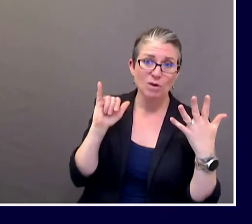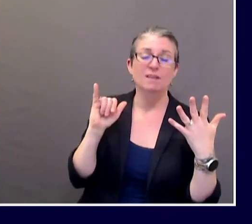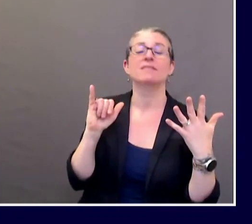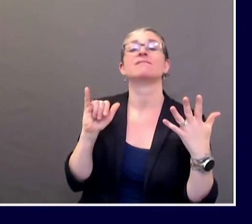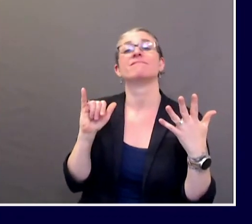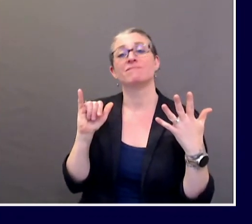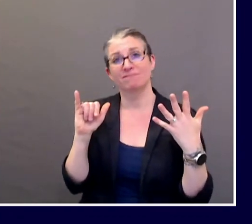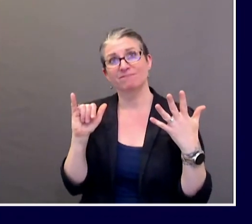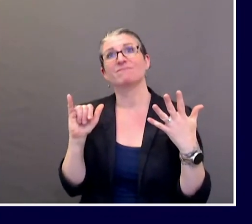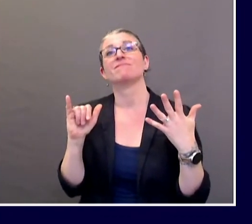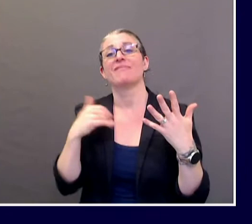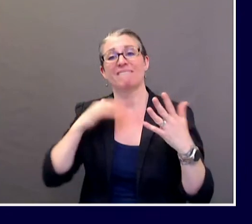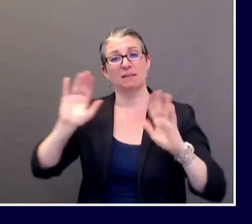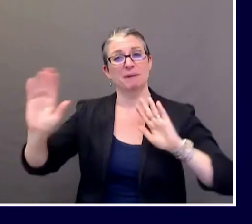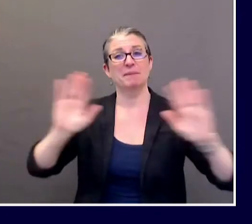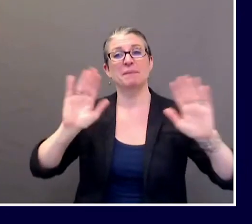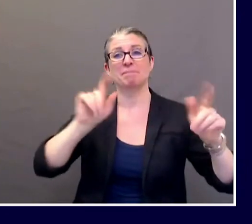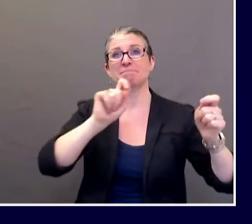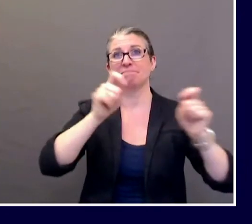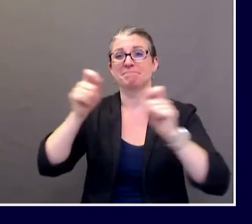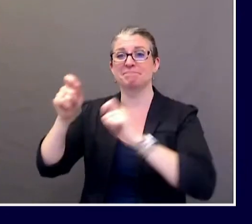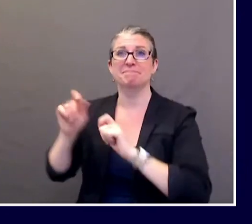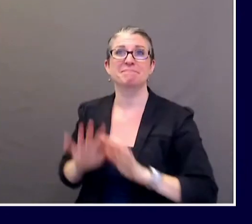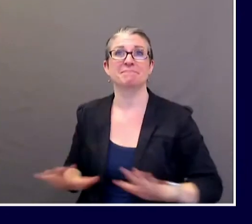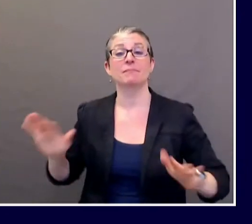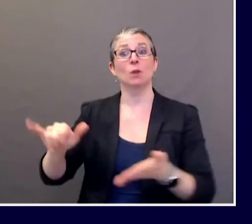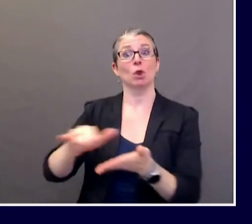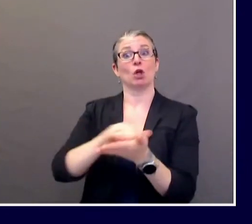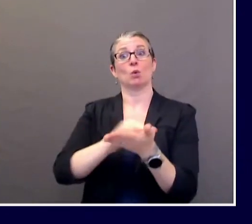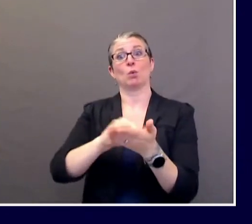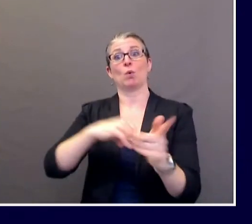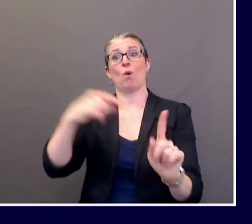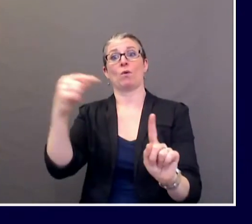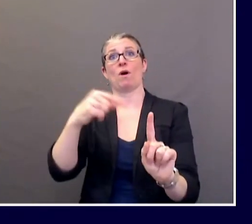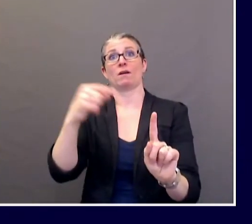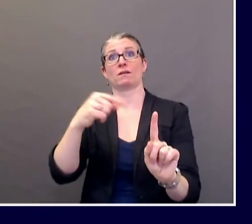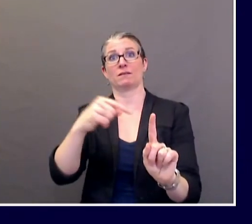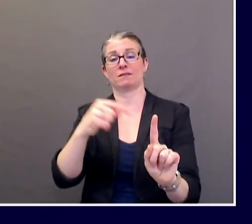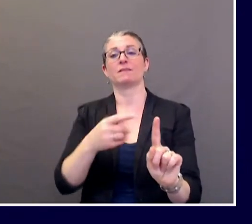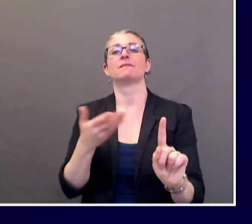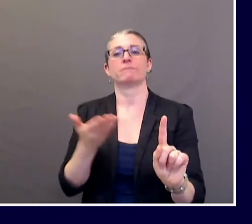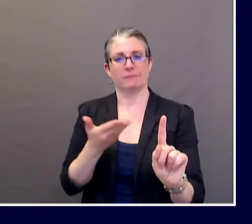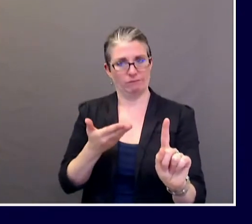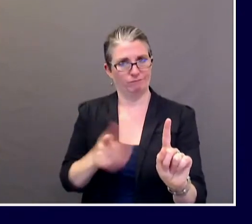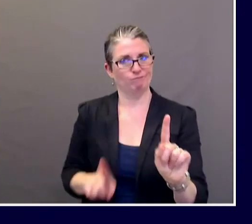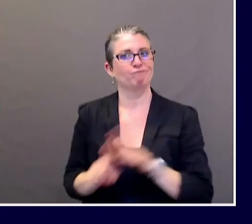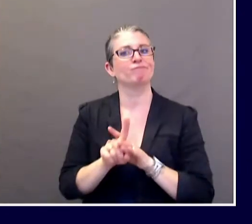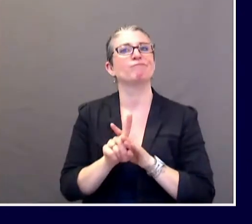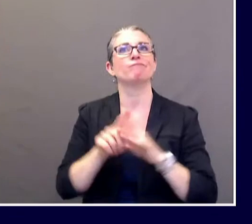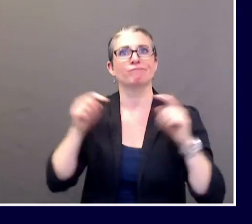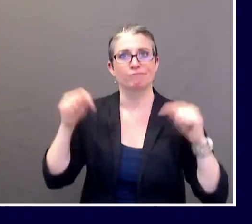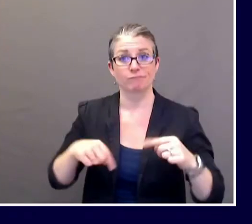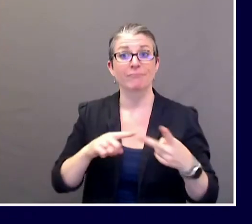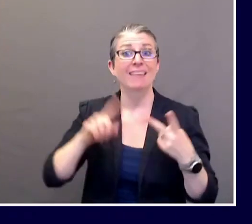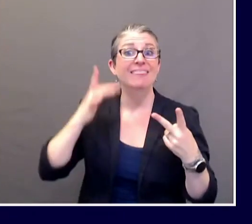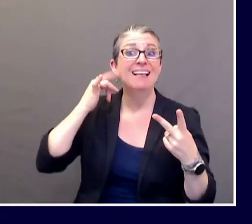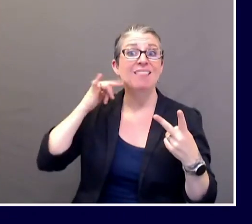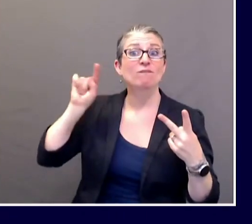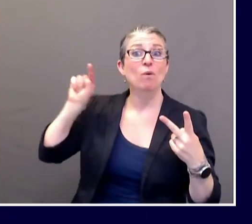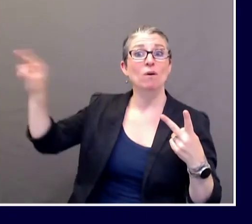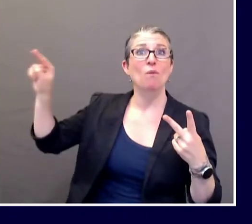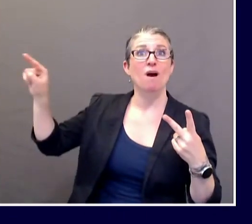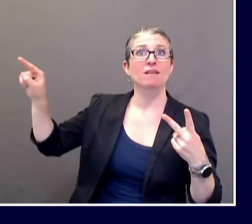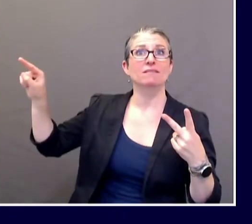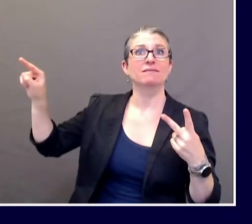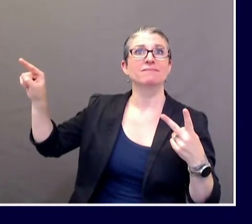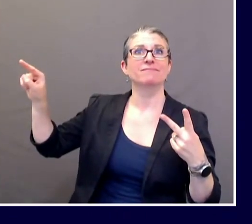so-called New York variant here in Maine, as well as a few instances of the California or Santa Monica variant that was